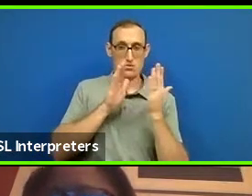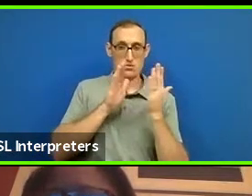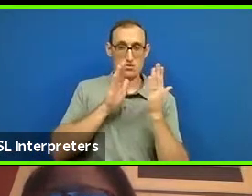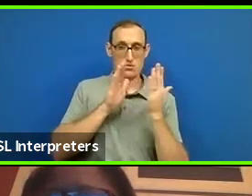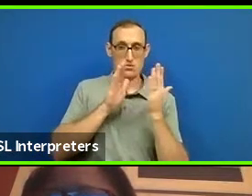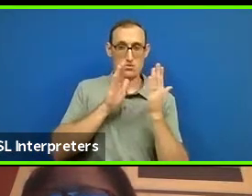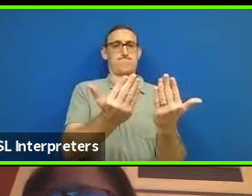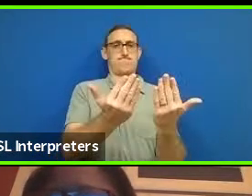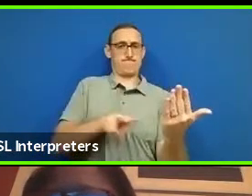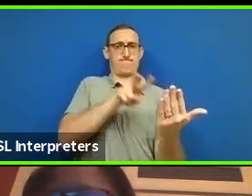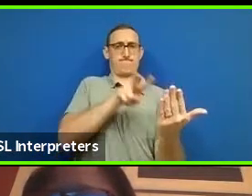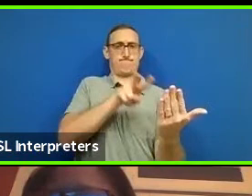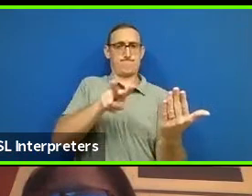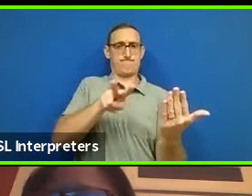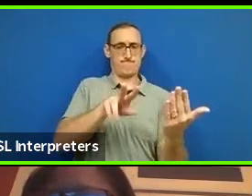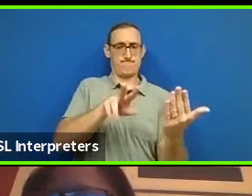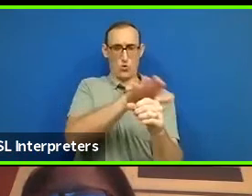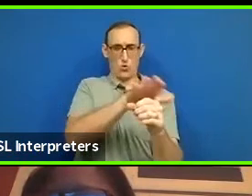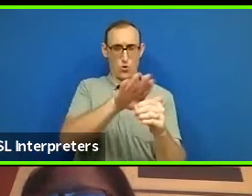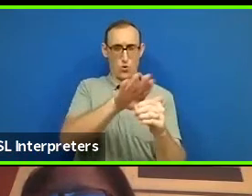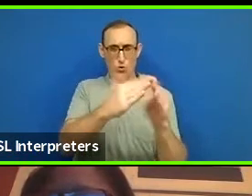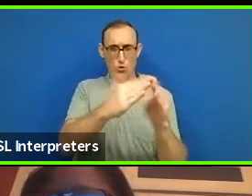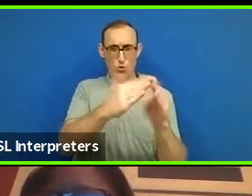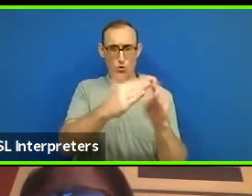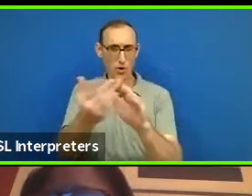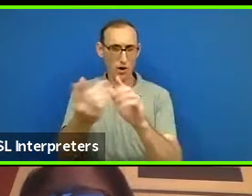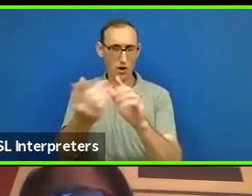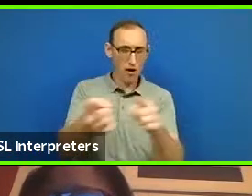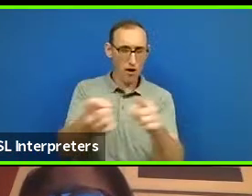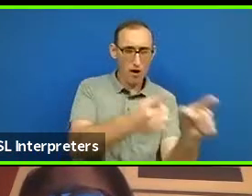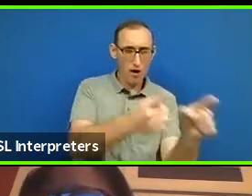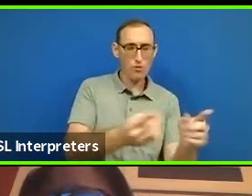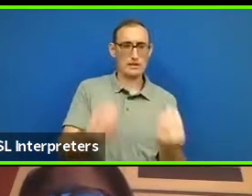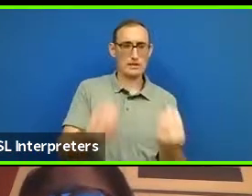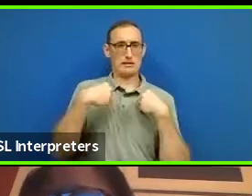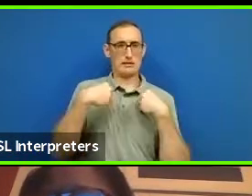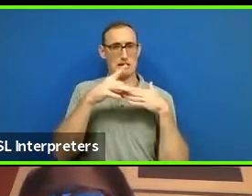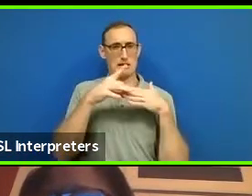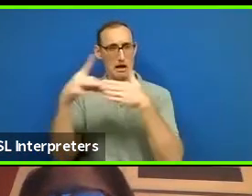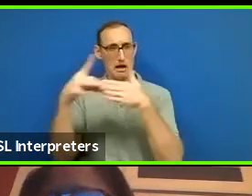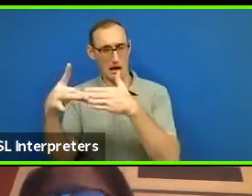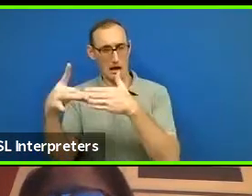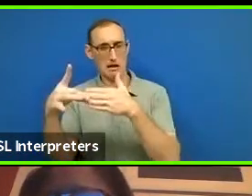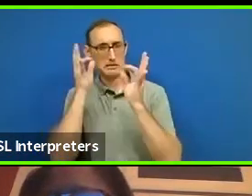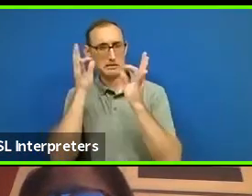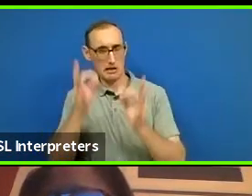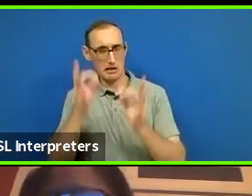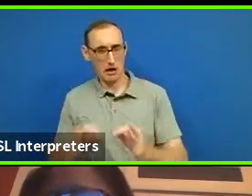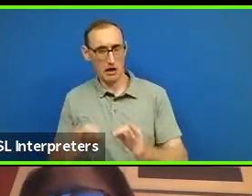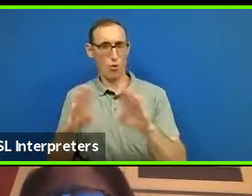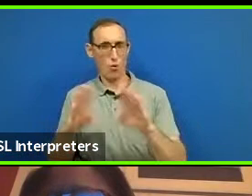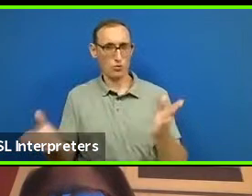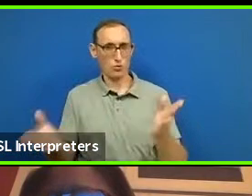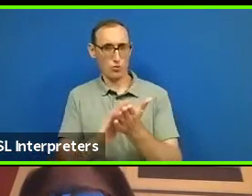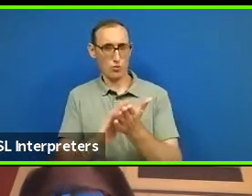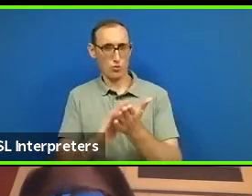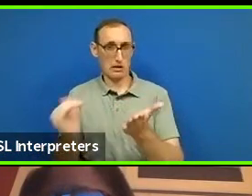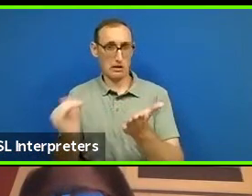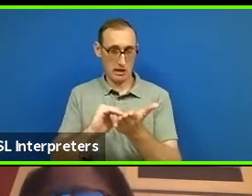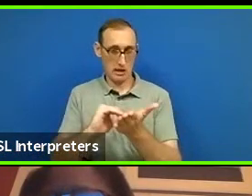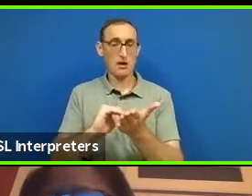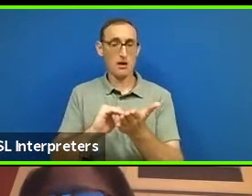as guideposts that can help guide your school reopening decisions. So they encourage school districts to also